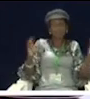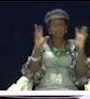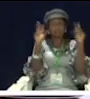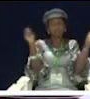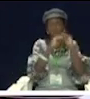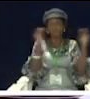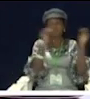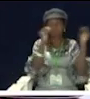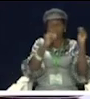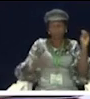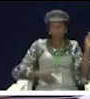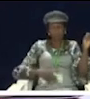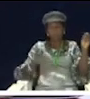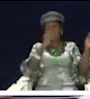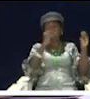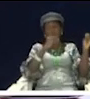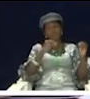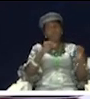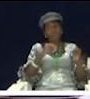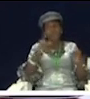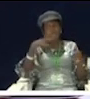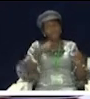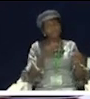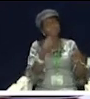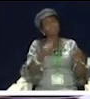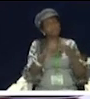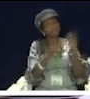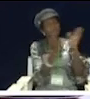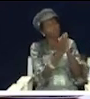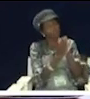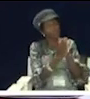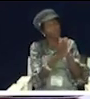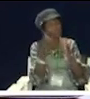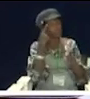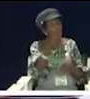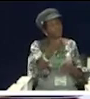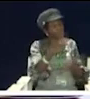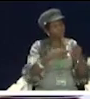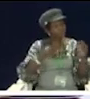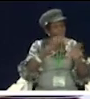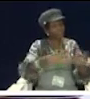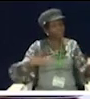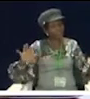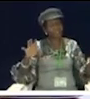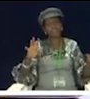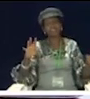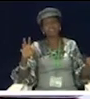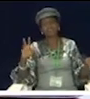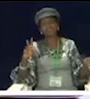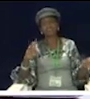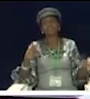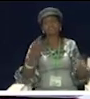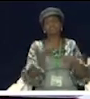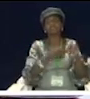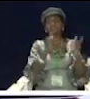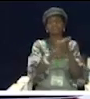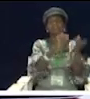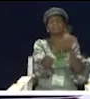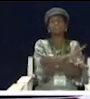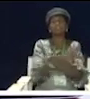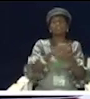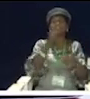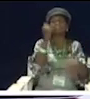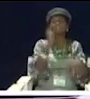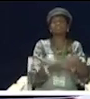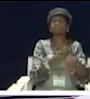none. And you're asking me to pray for you." So from that day onward, whenever